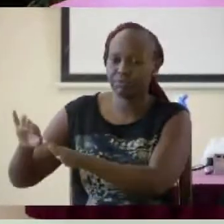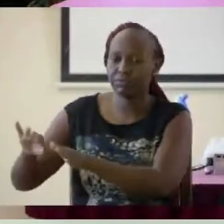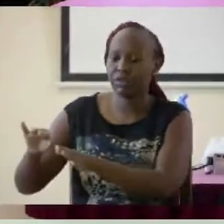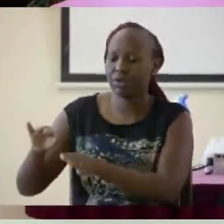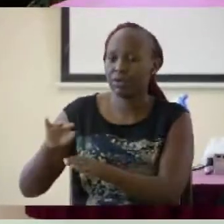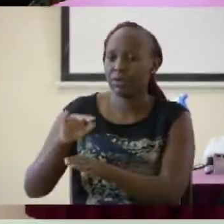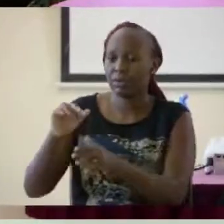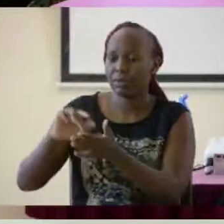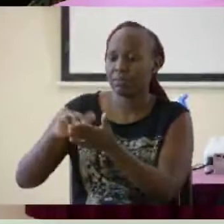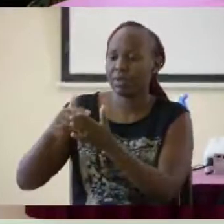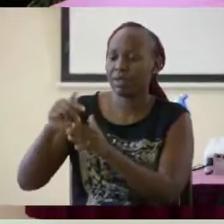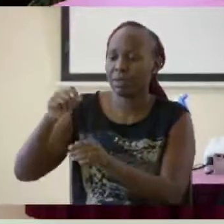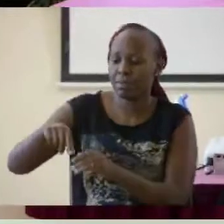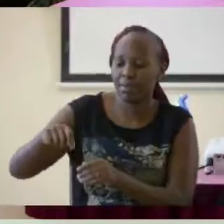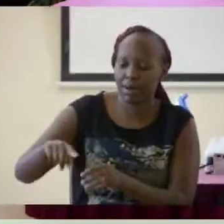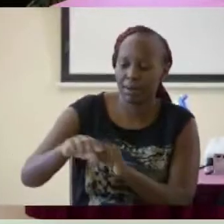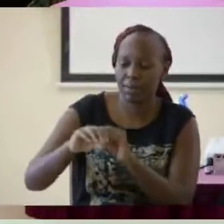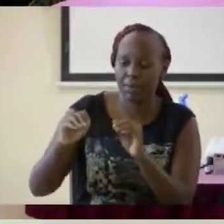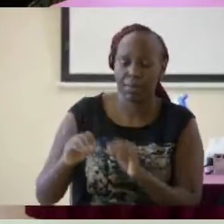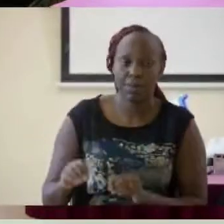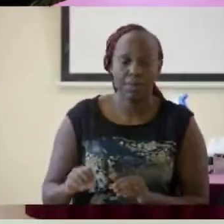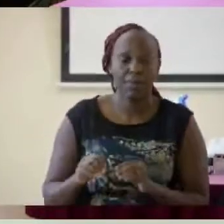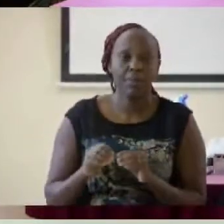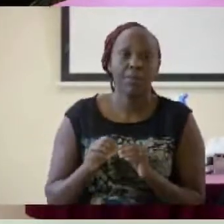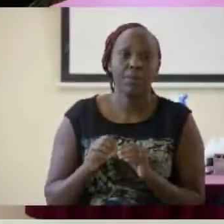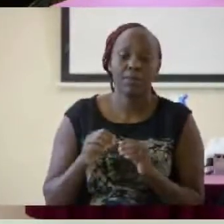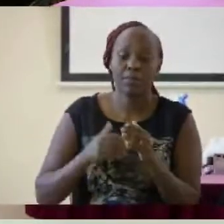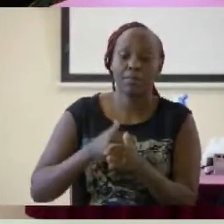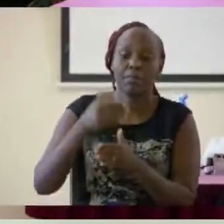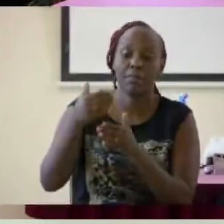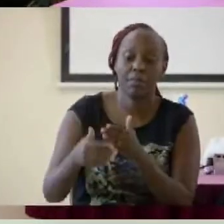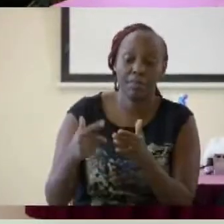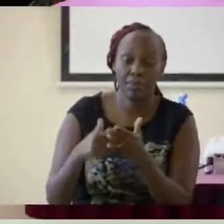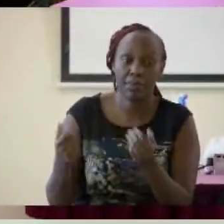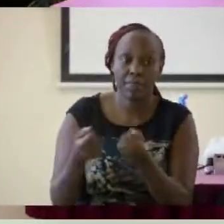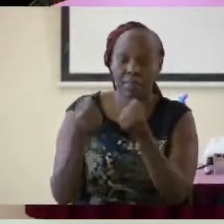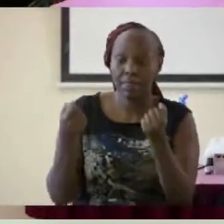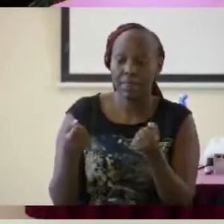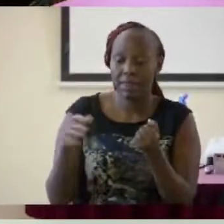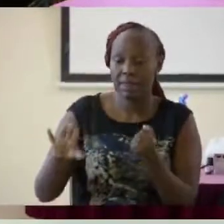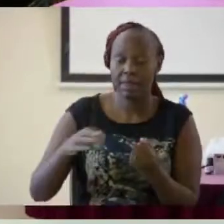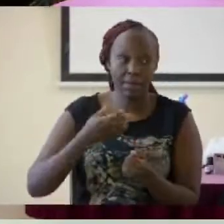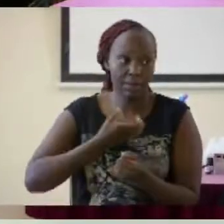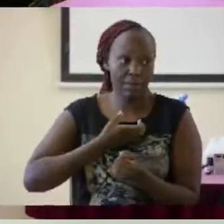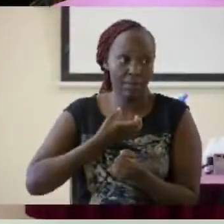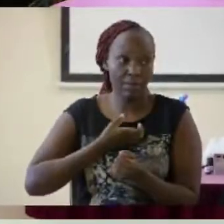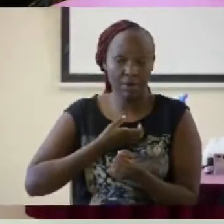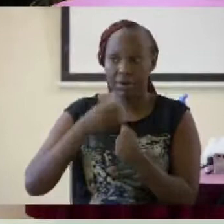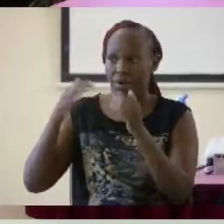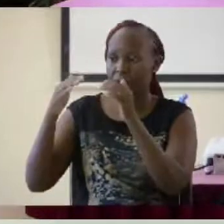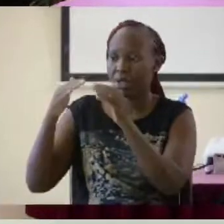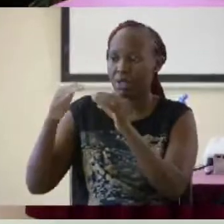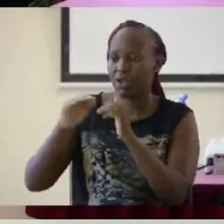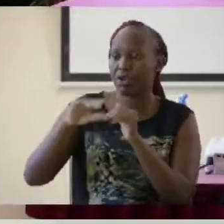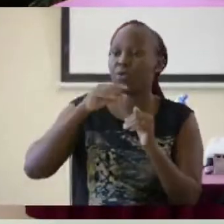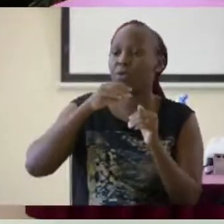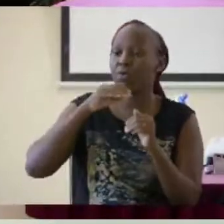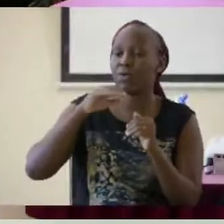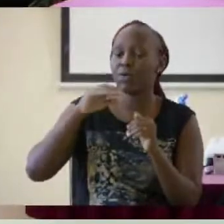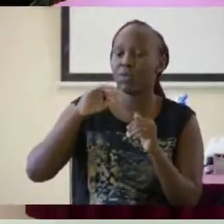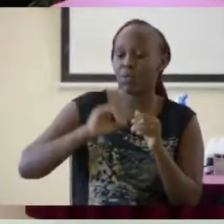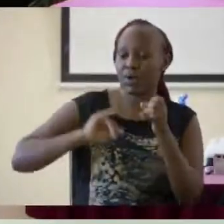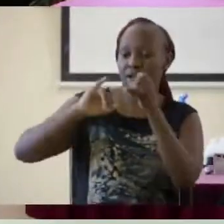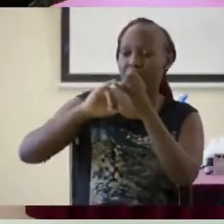you can't plant in your land. And in the end, even your own nyekas, who are your